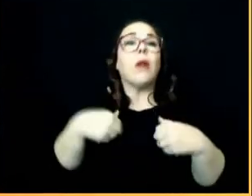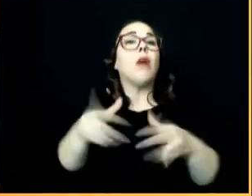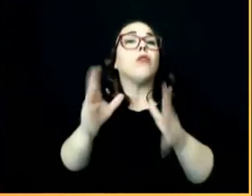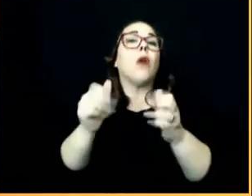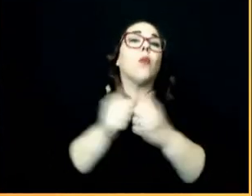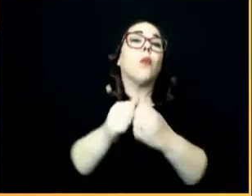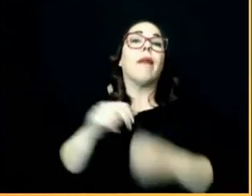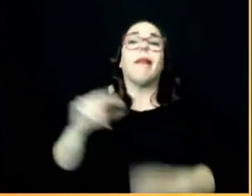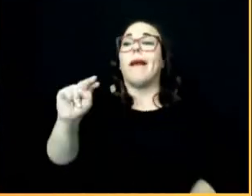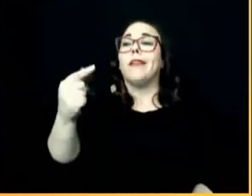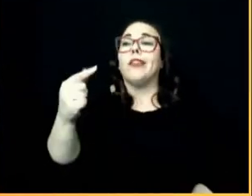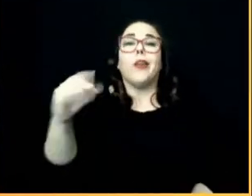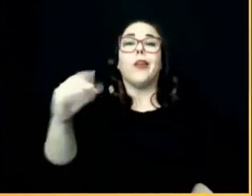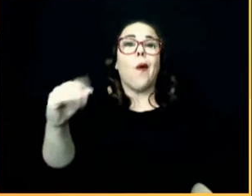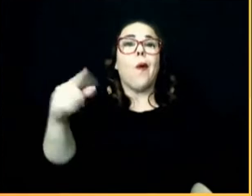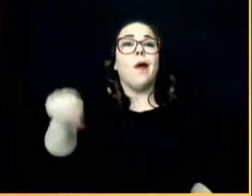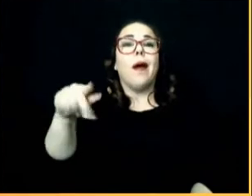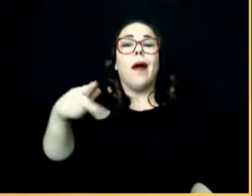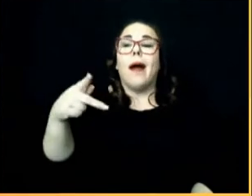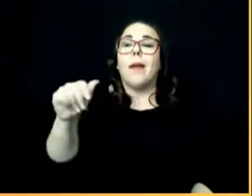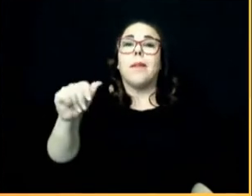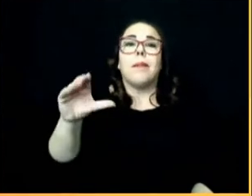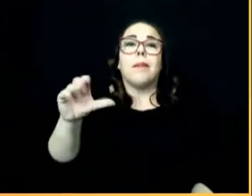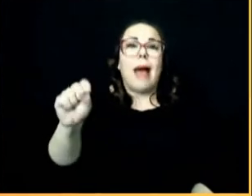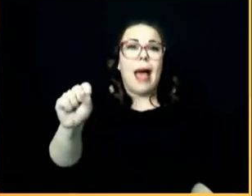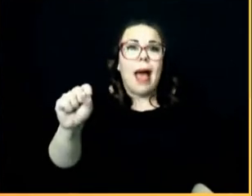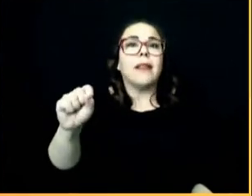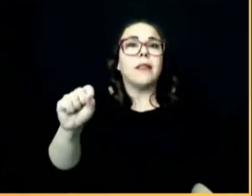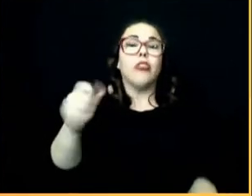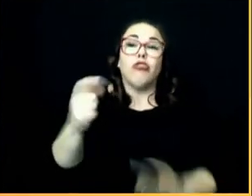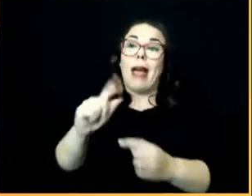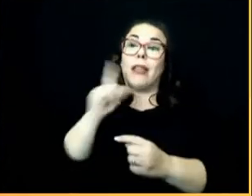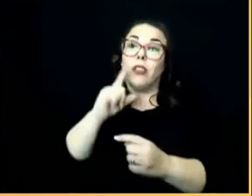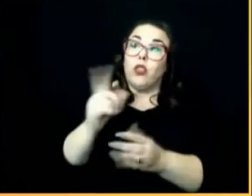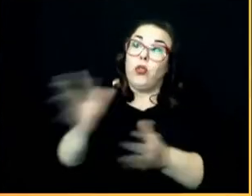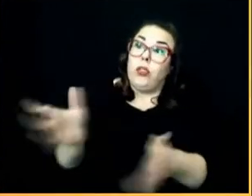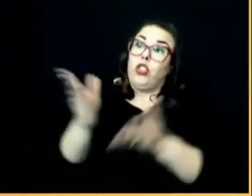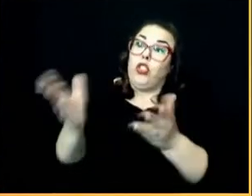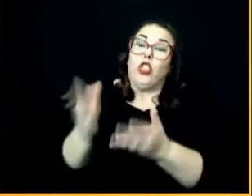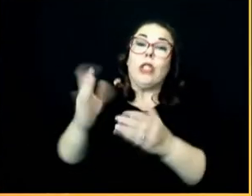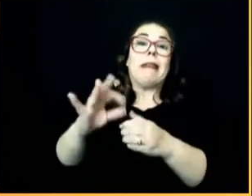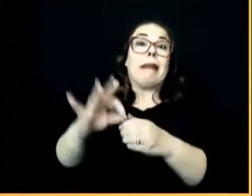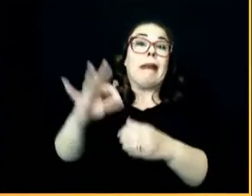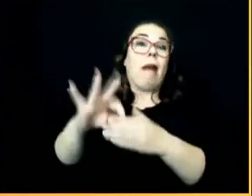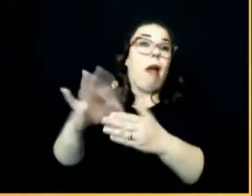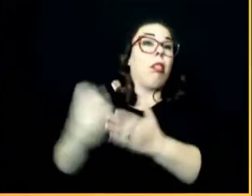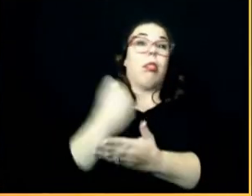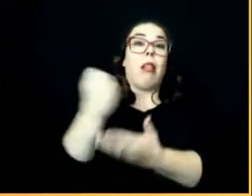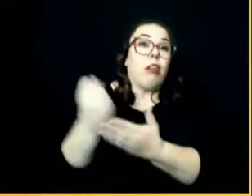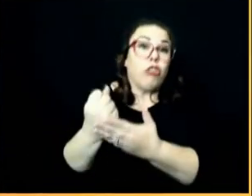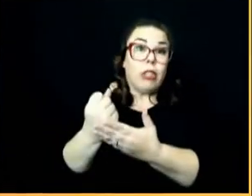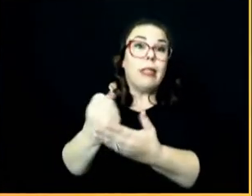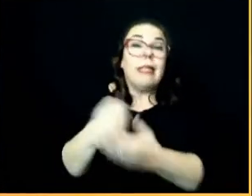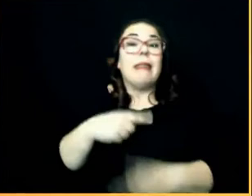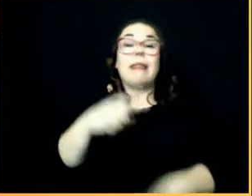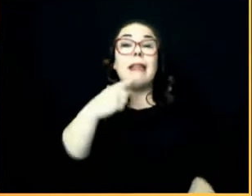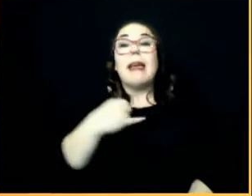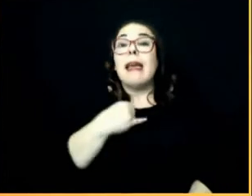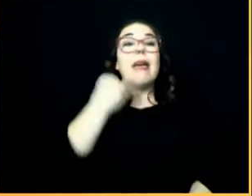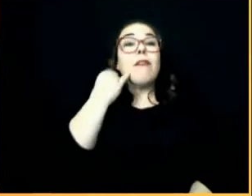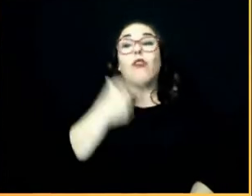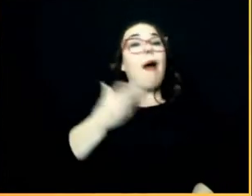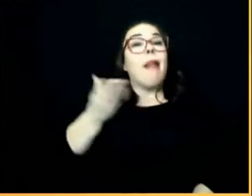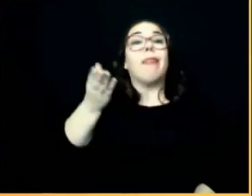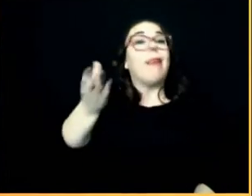work on getting LGBTQ people elected, they all have this saying. They say, if you're not at the table, you're on the menu, right? If you're